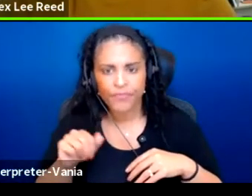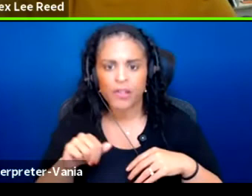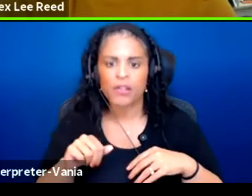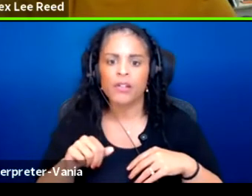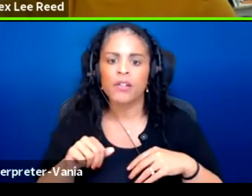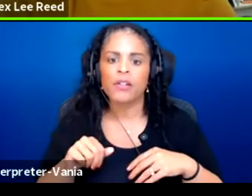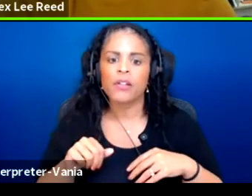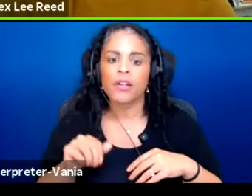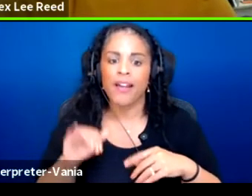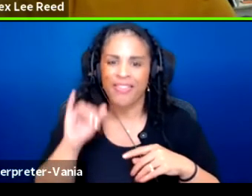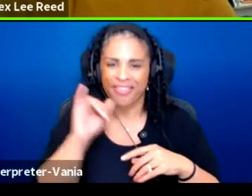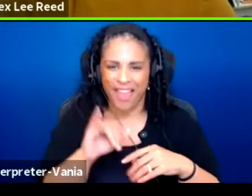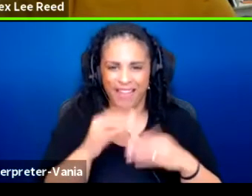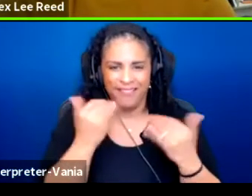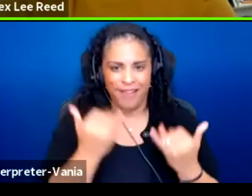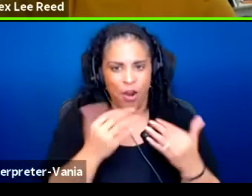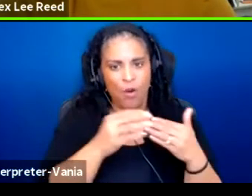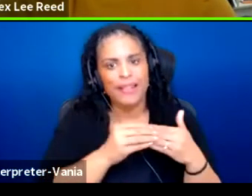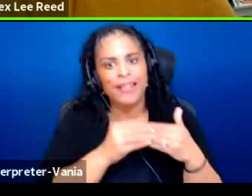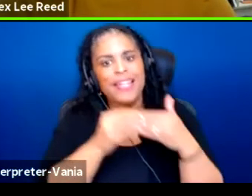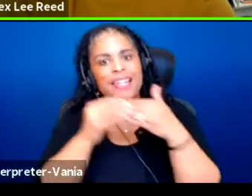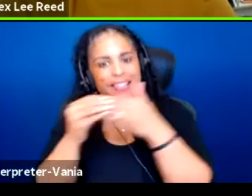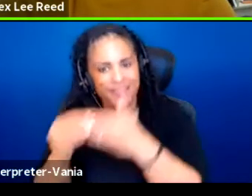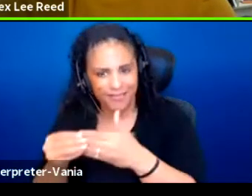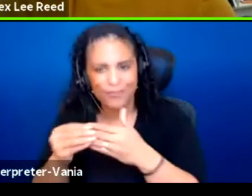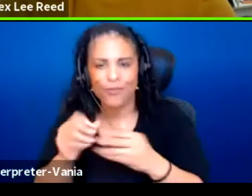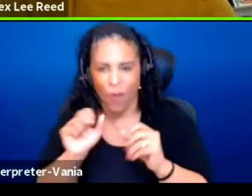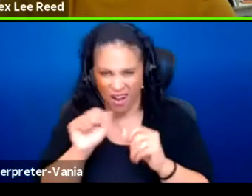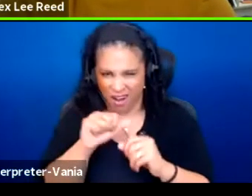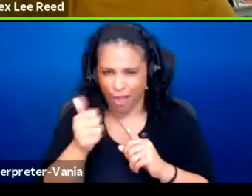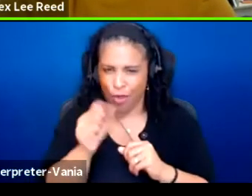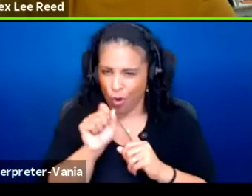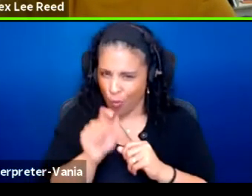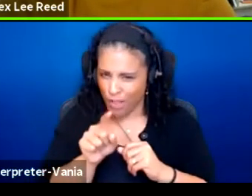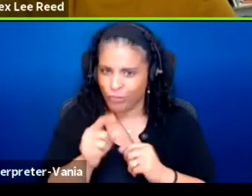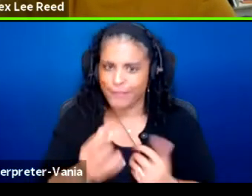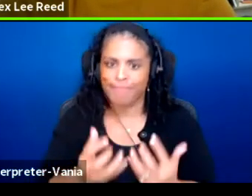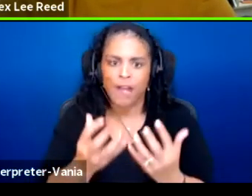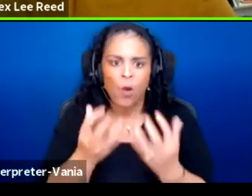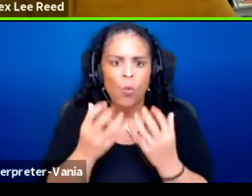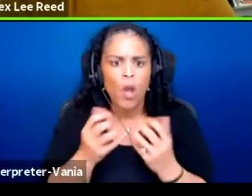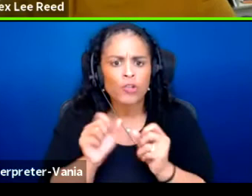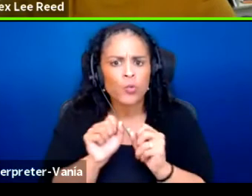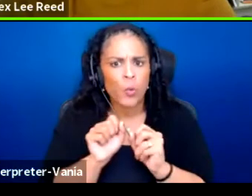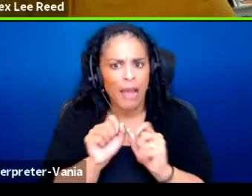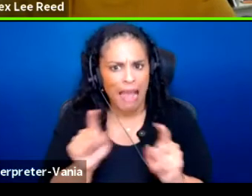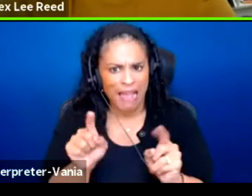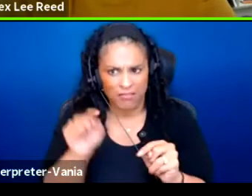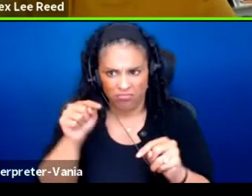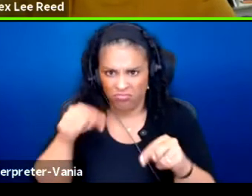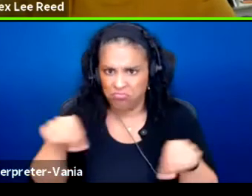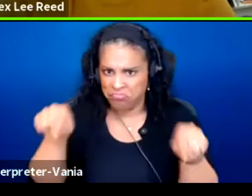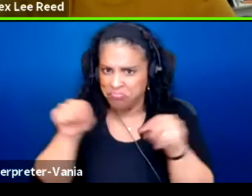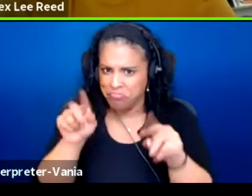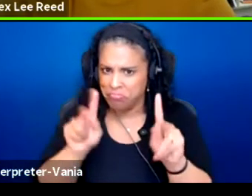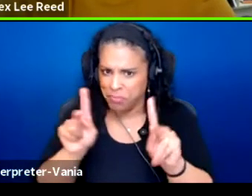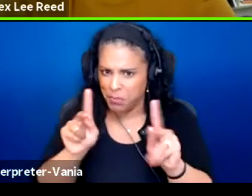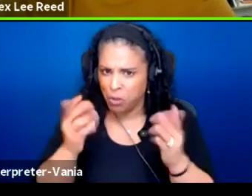That actually leads into a question that I really, really want to ask this room. I